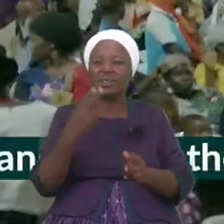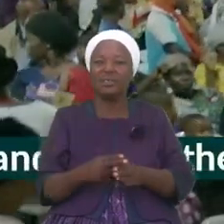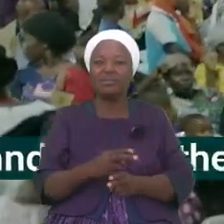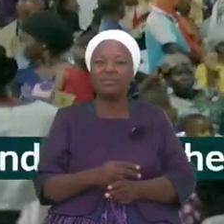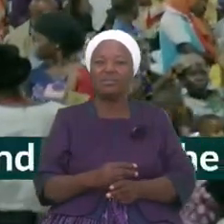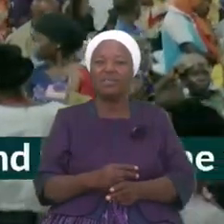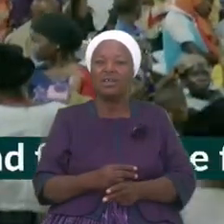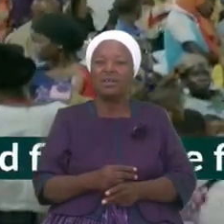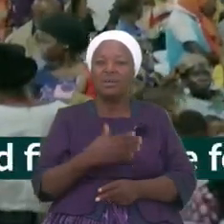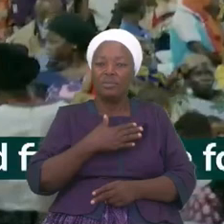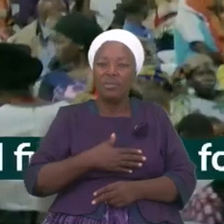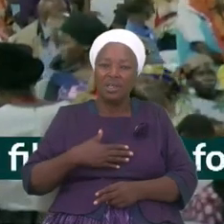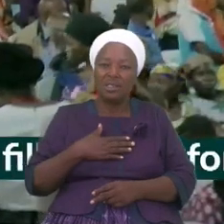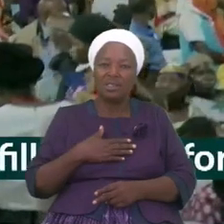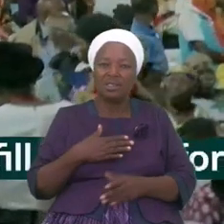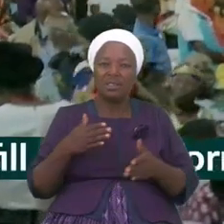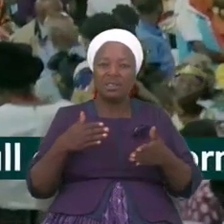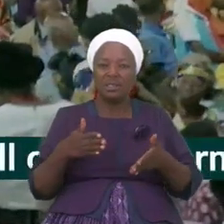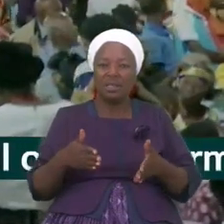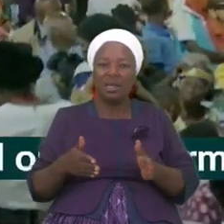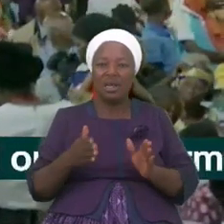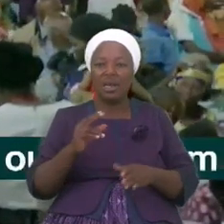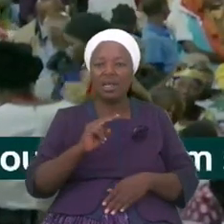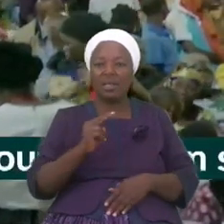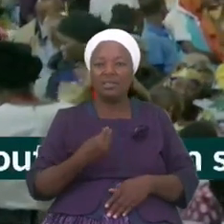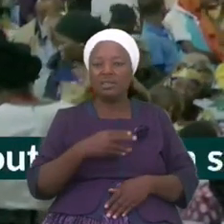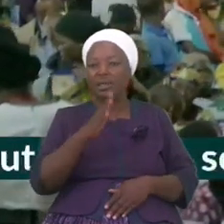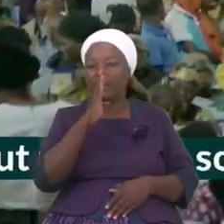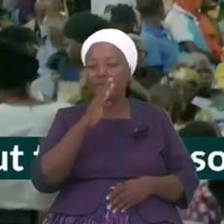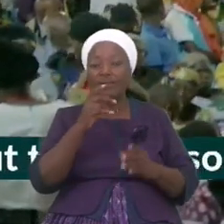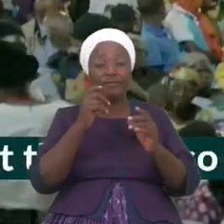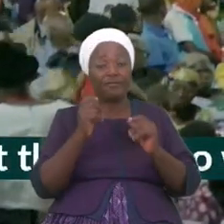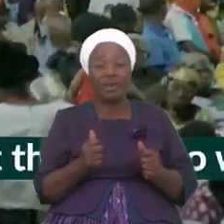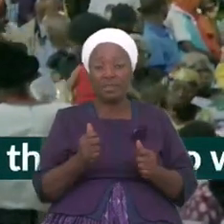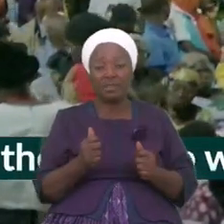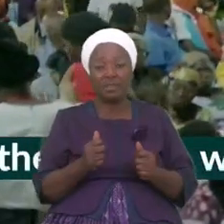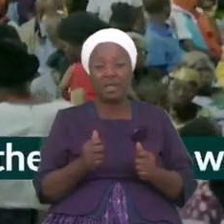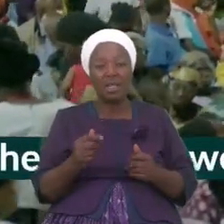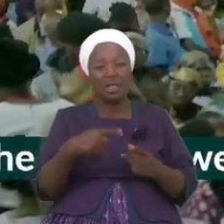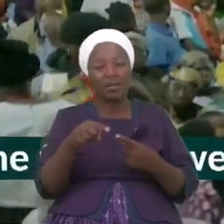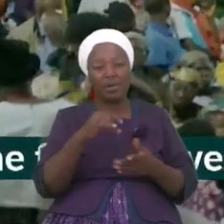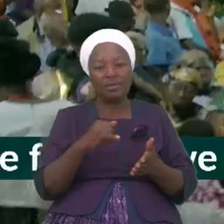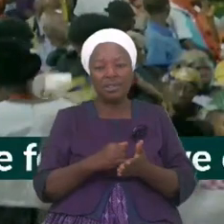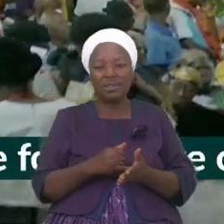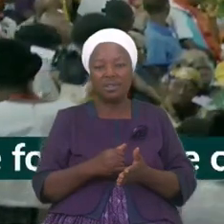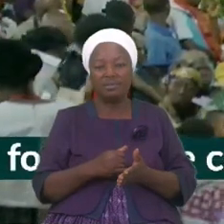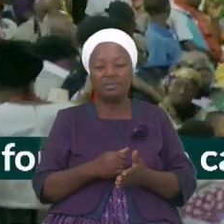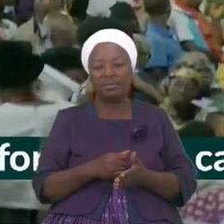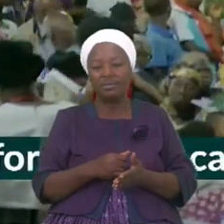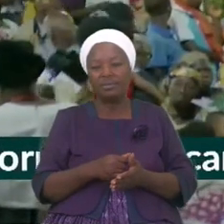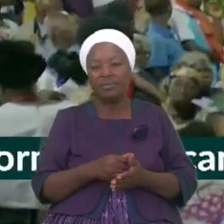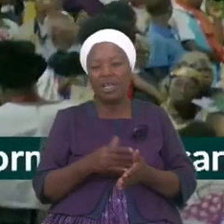Please, let's be smart about it. Let's write their names